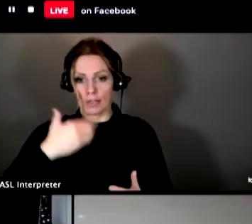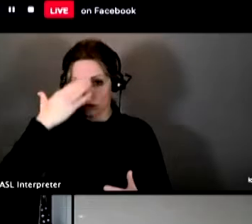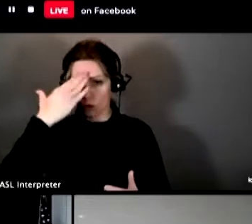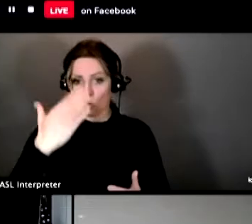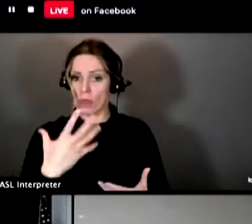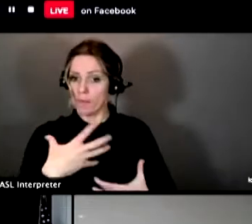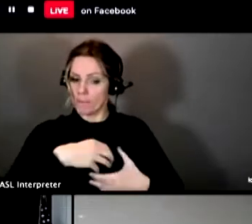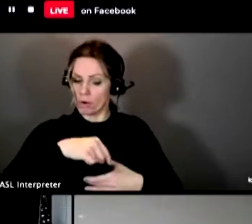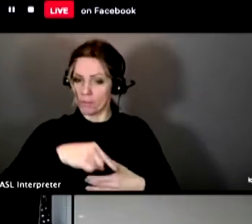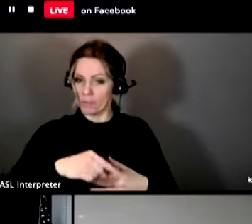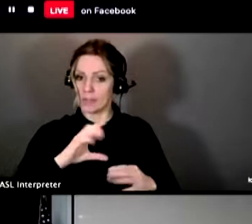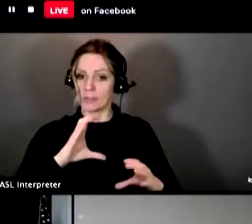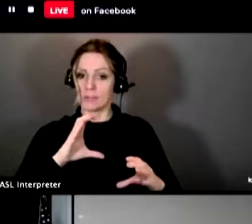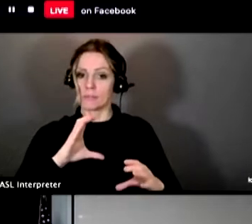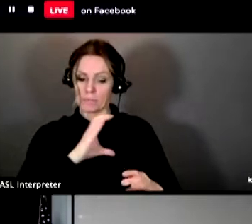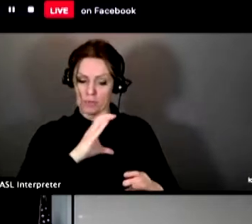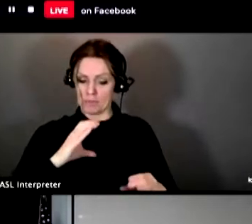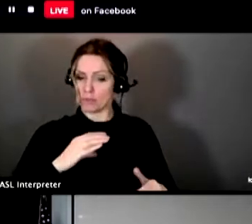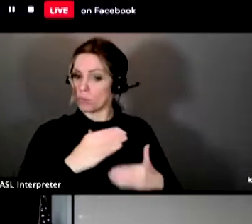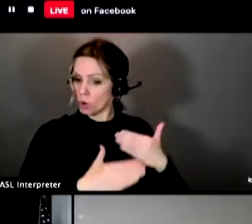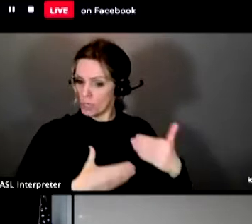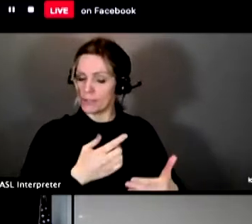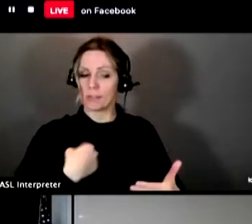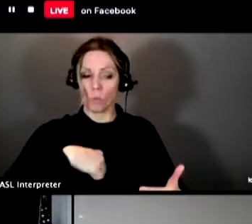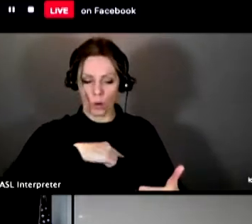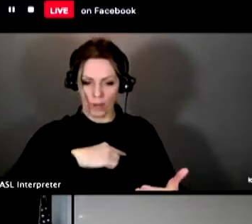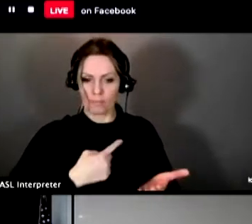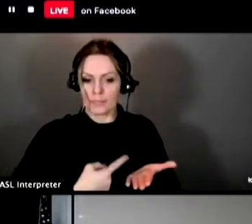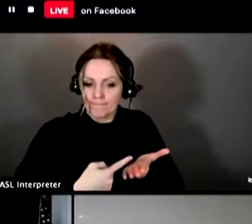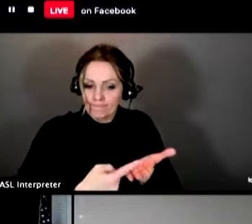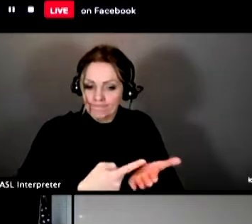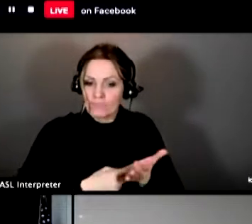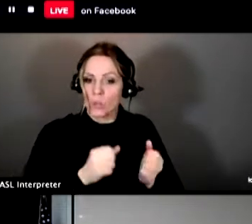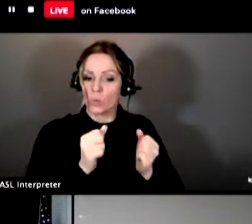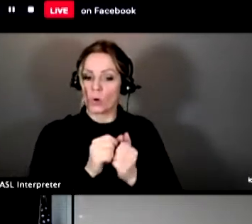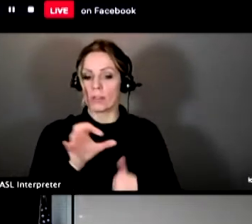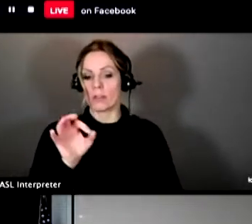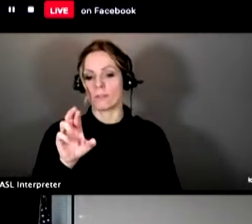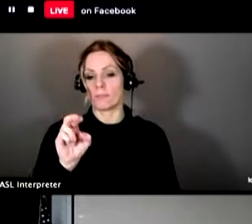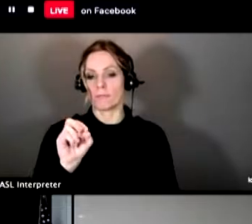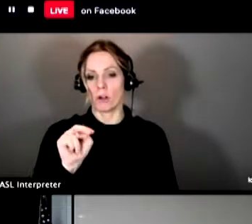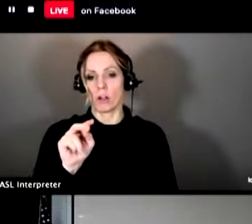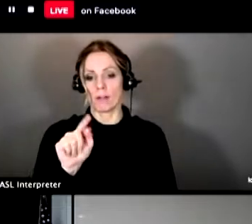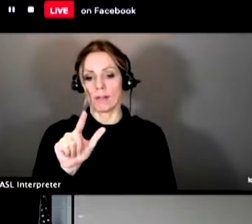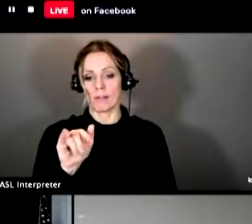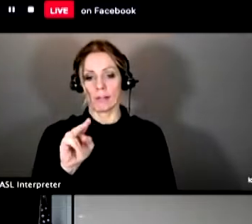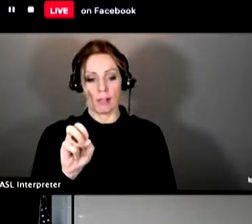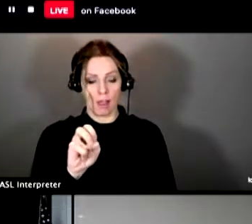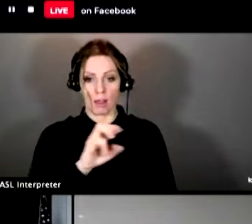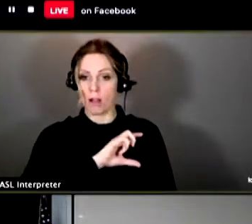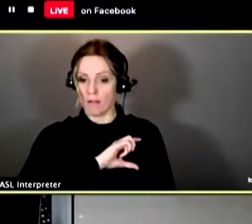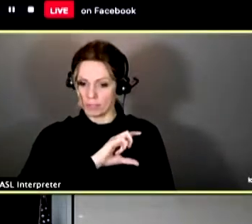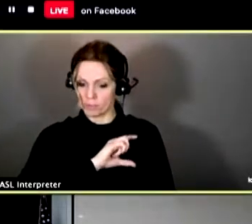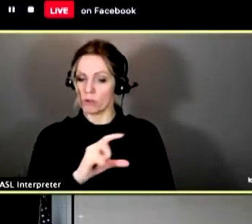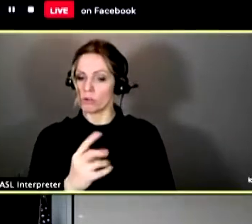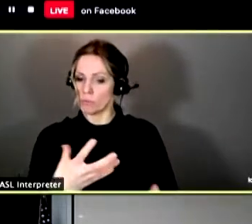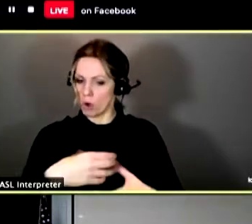having conversations with frontline officers who are members of the public safety union, and that work certainly